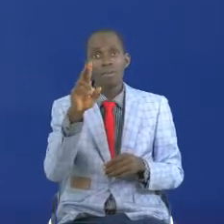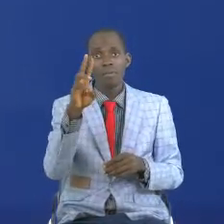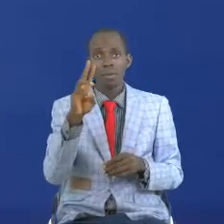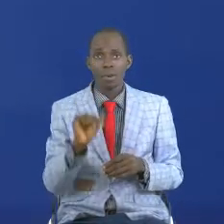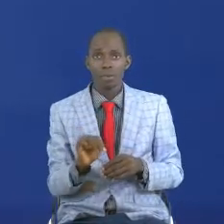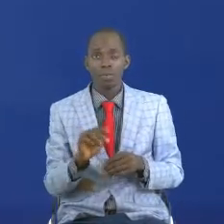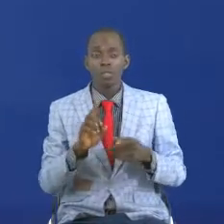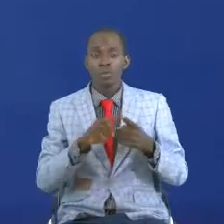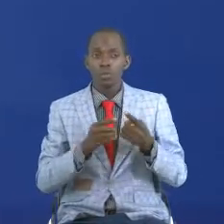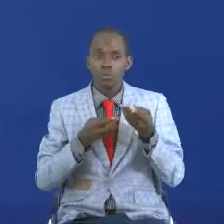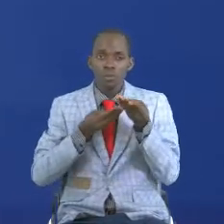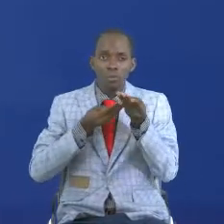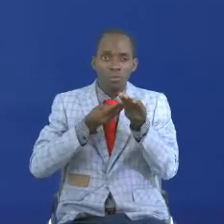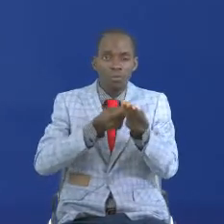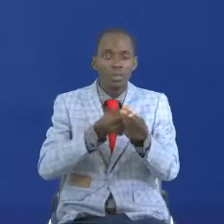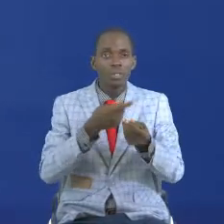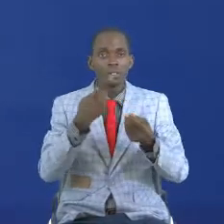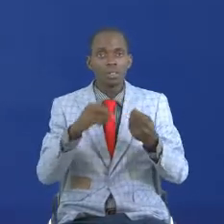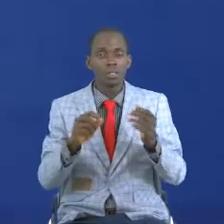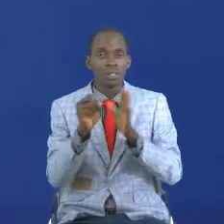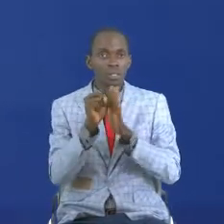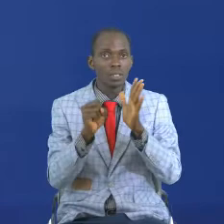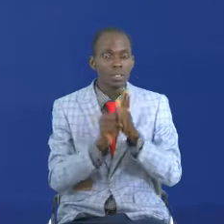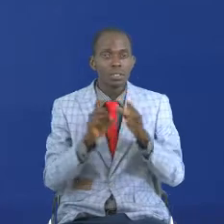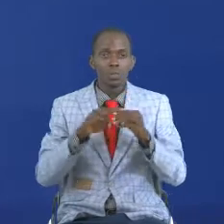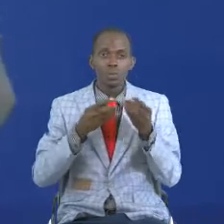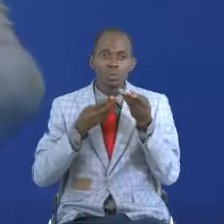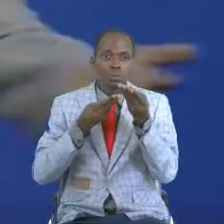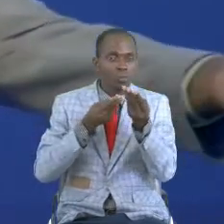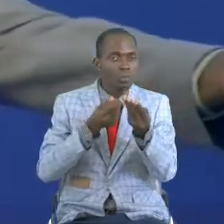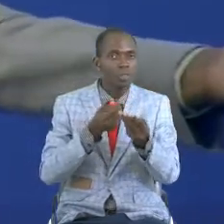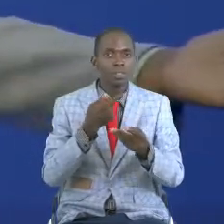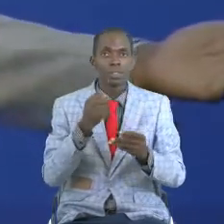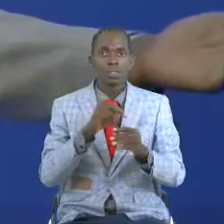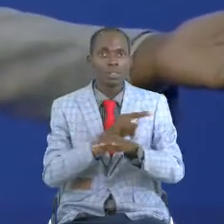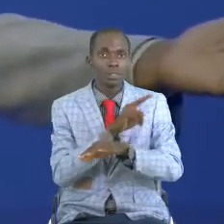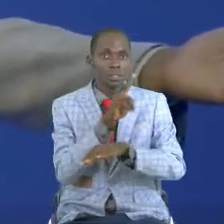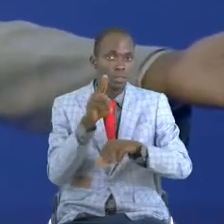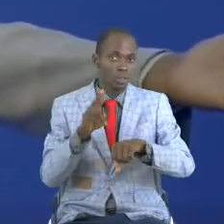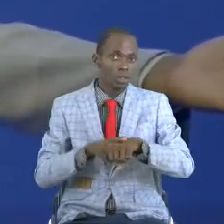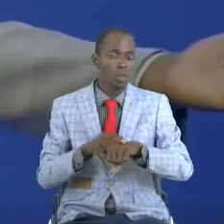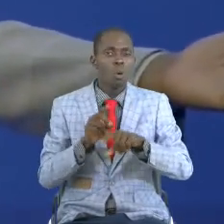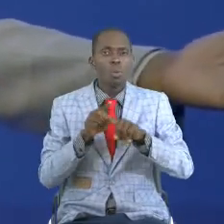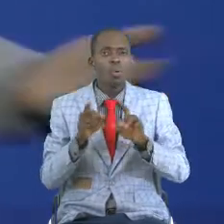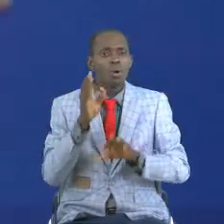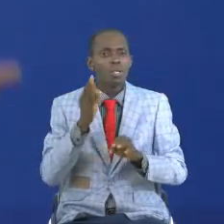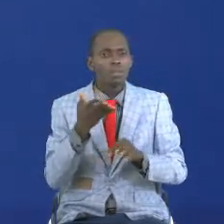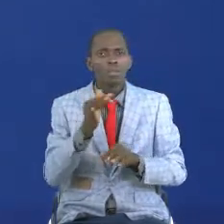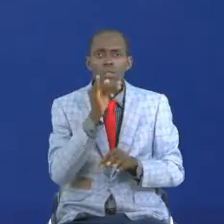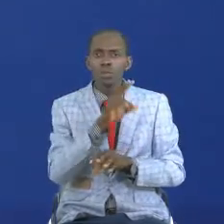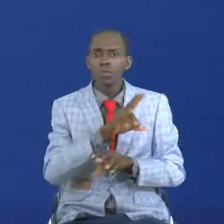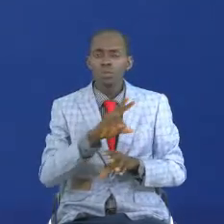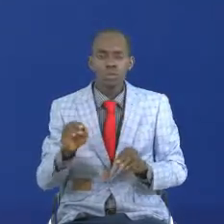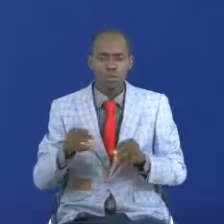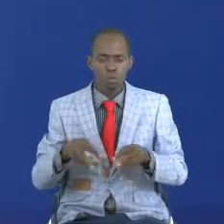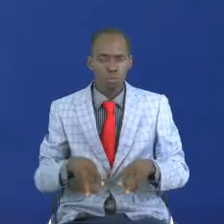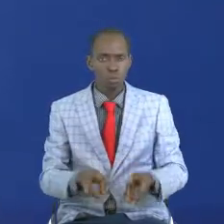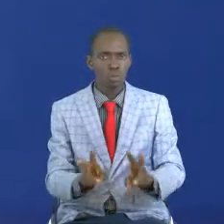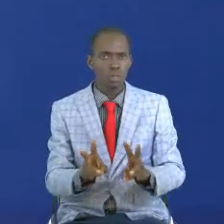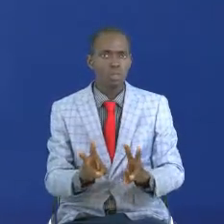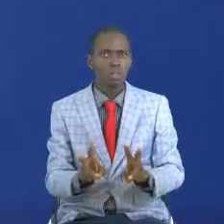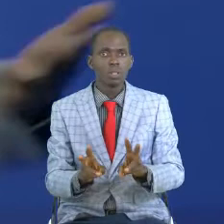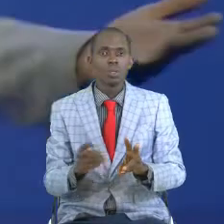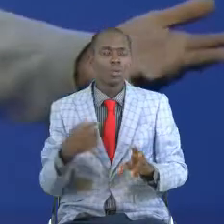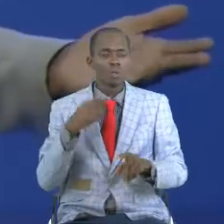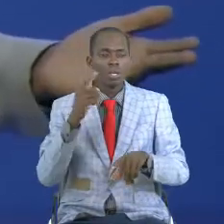state and to feed the nation. But if there's no road, we cannot get that produce